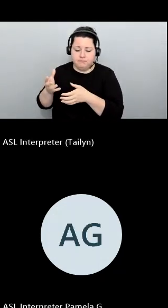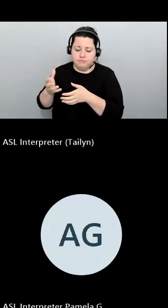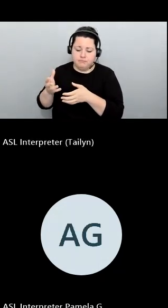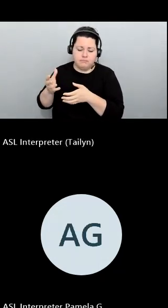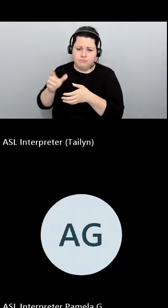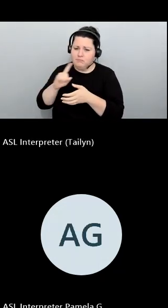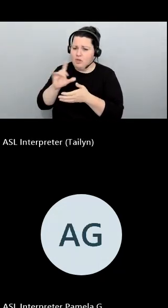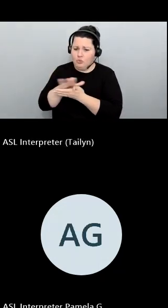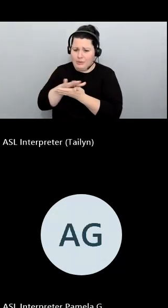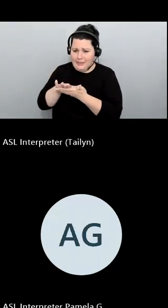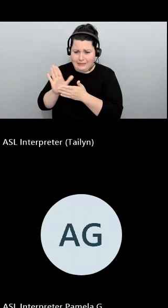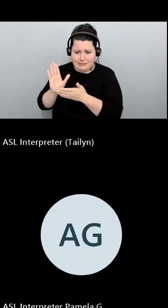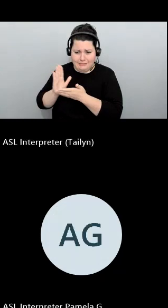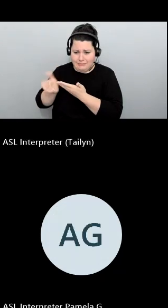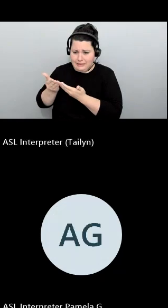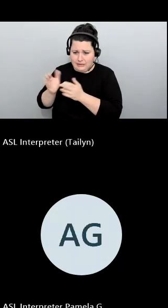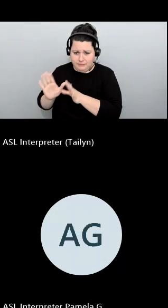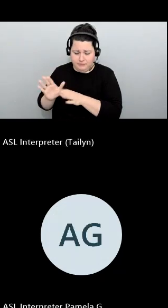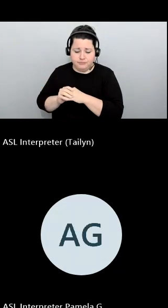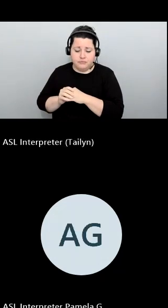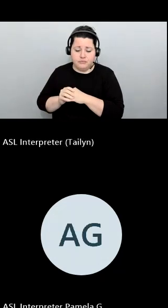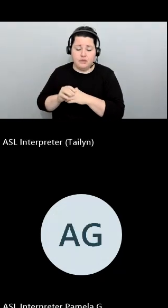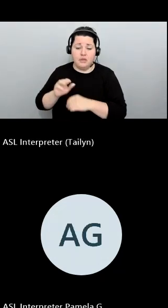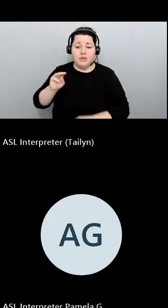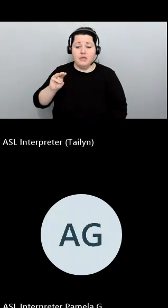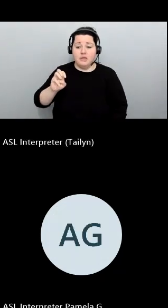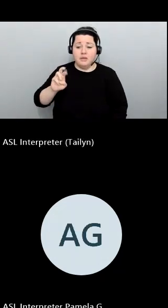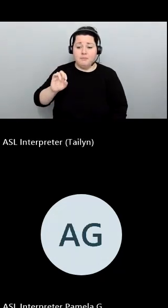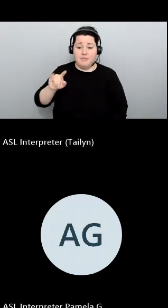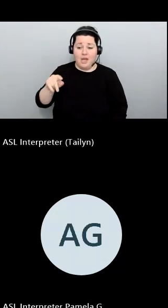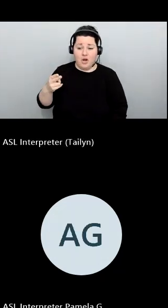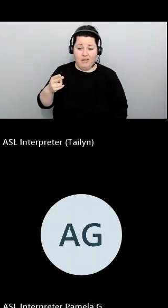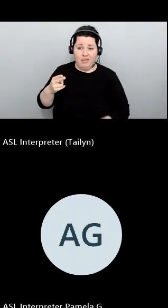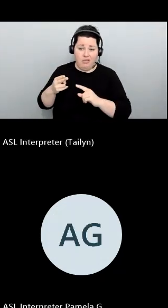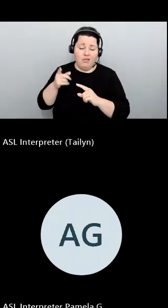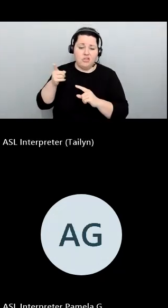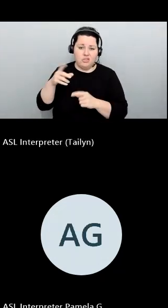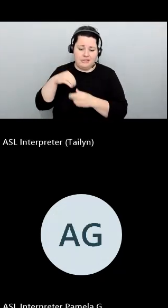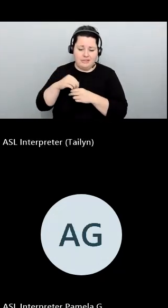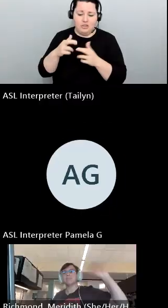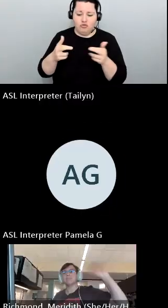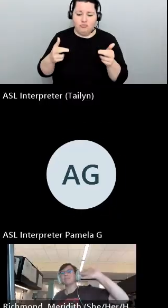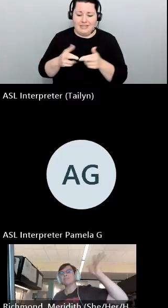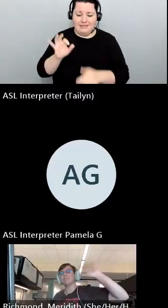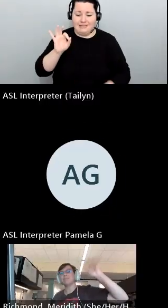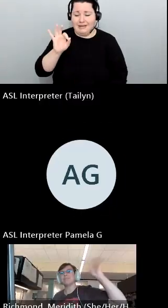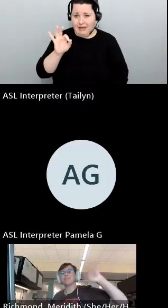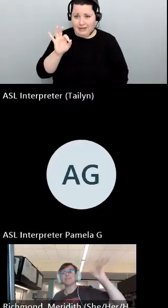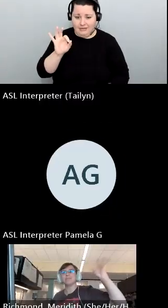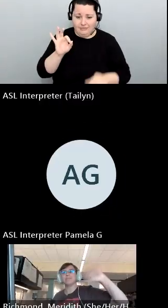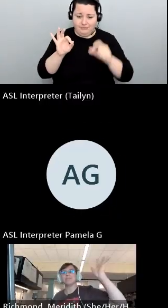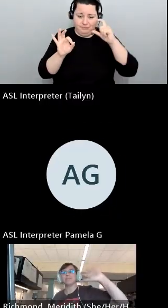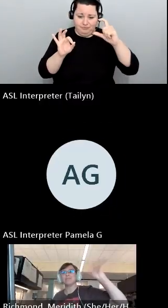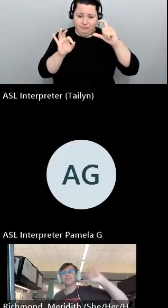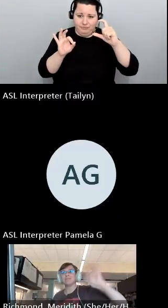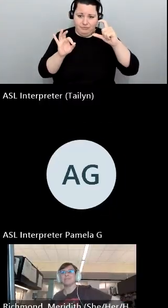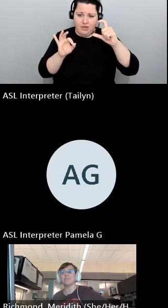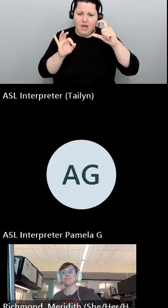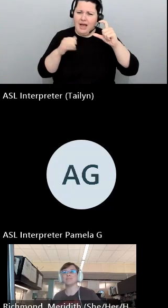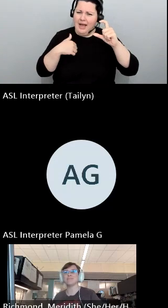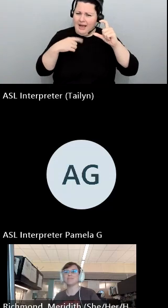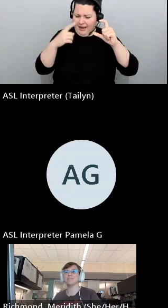and clean. Meredith here is in Region 9 and I